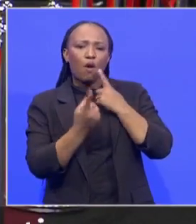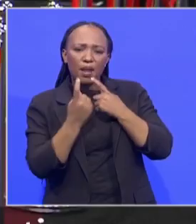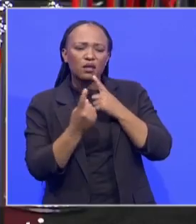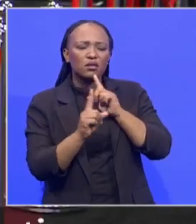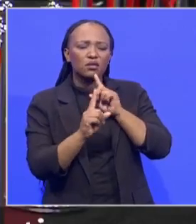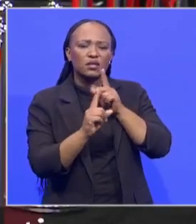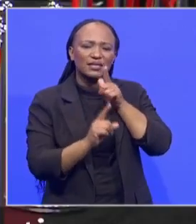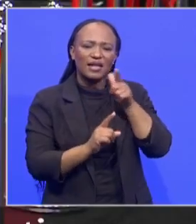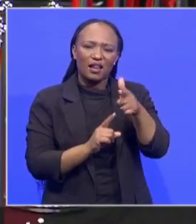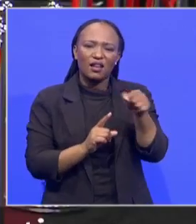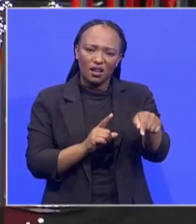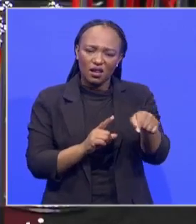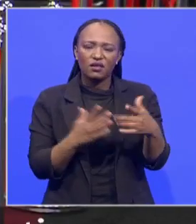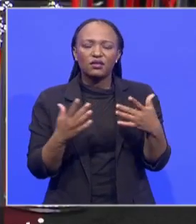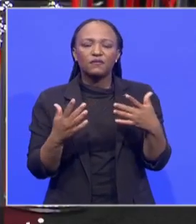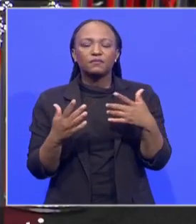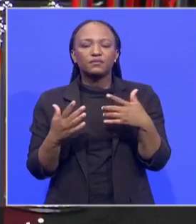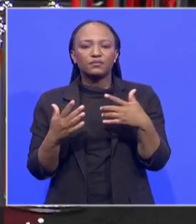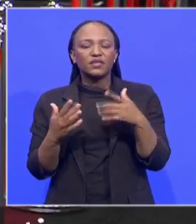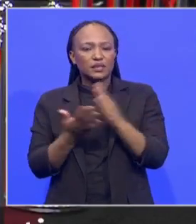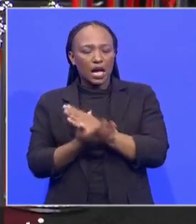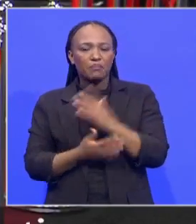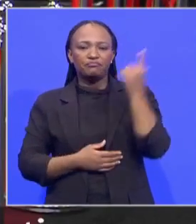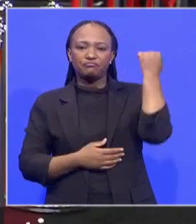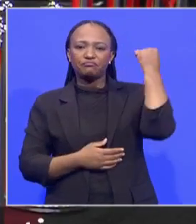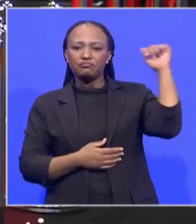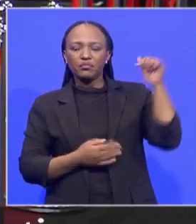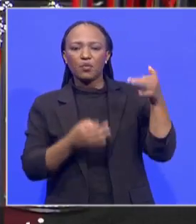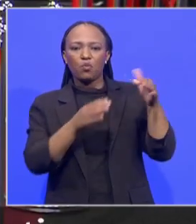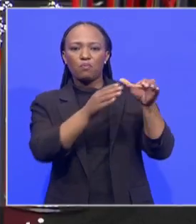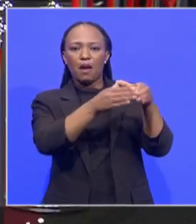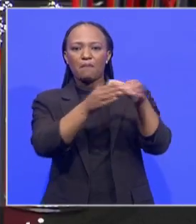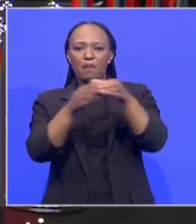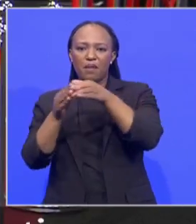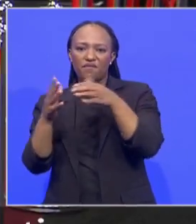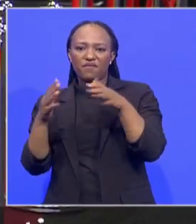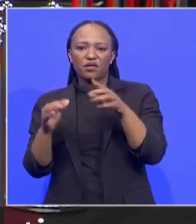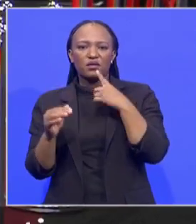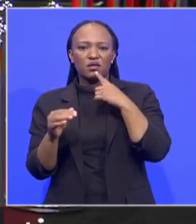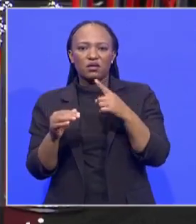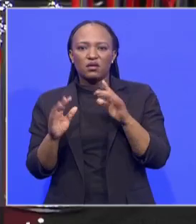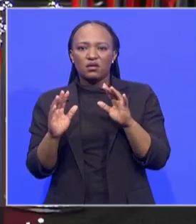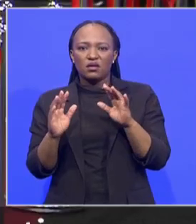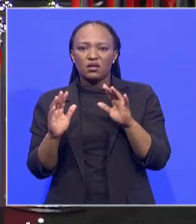political parties had actually raised objections, but the IEC saying that it's